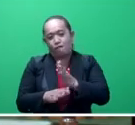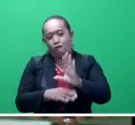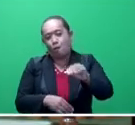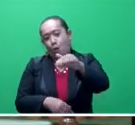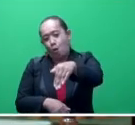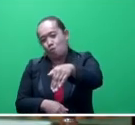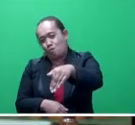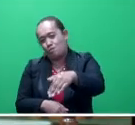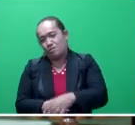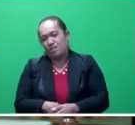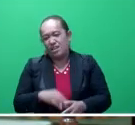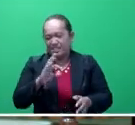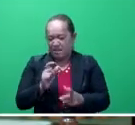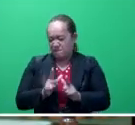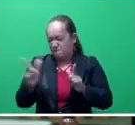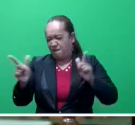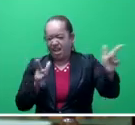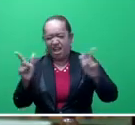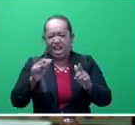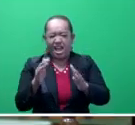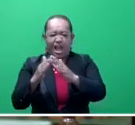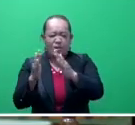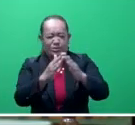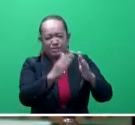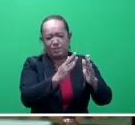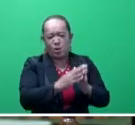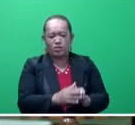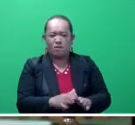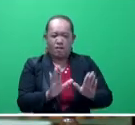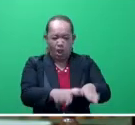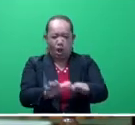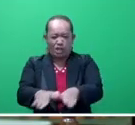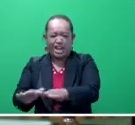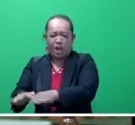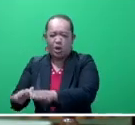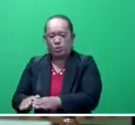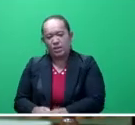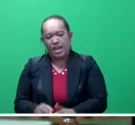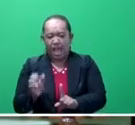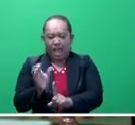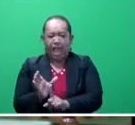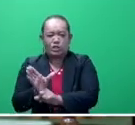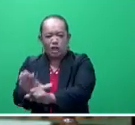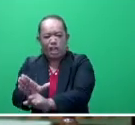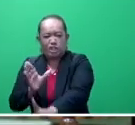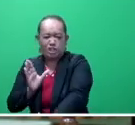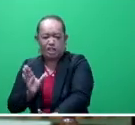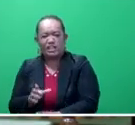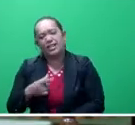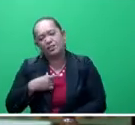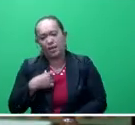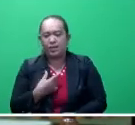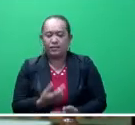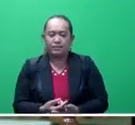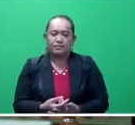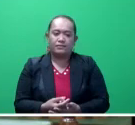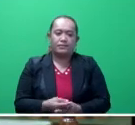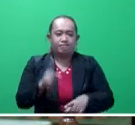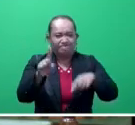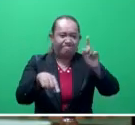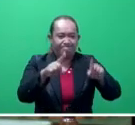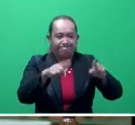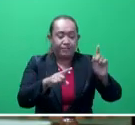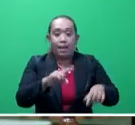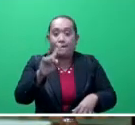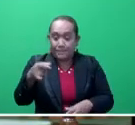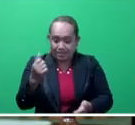cannot work or attend work due to lockdown measures or home isolation protocols have also been paid in full. Mr. Speaker, sir, by supporting